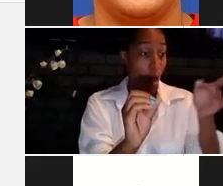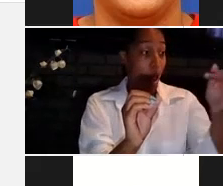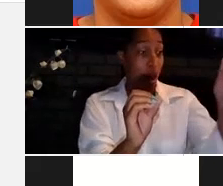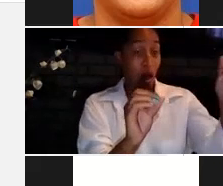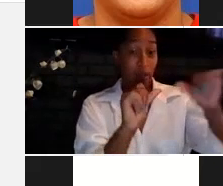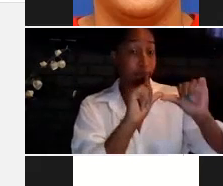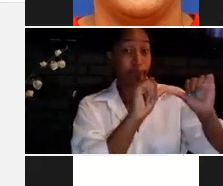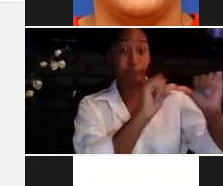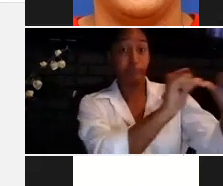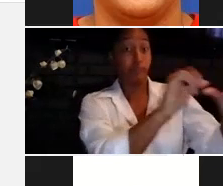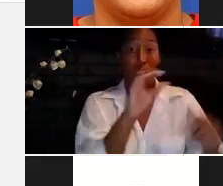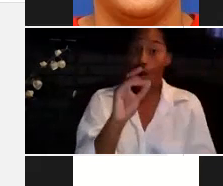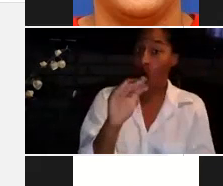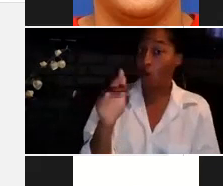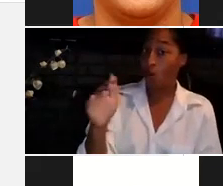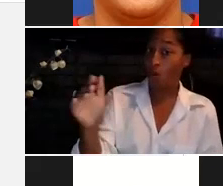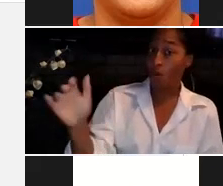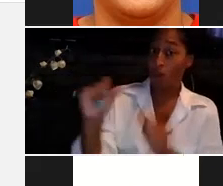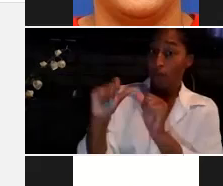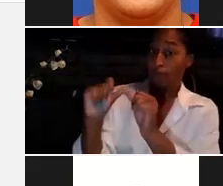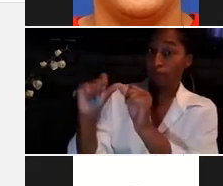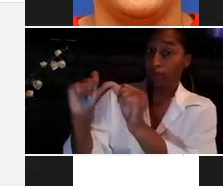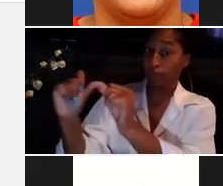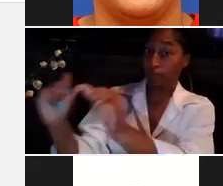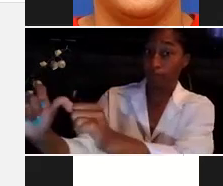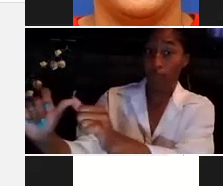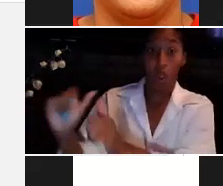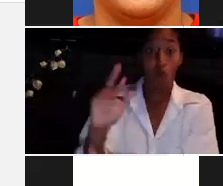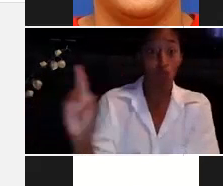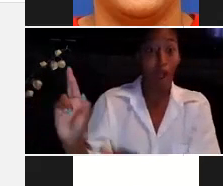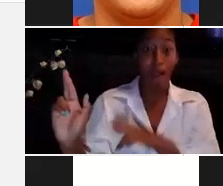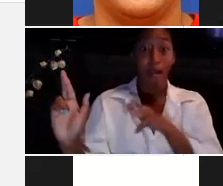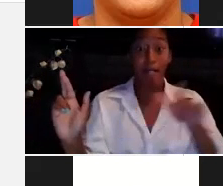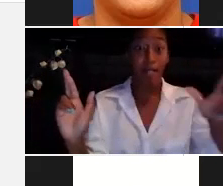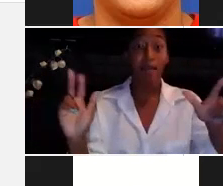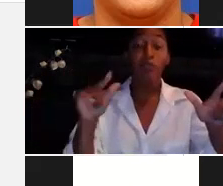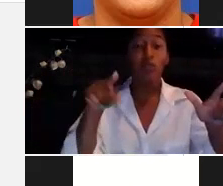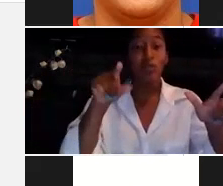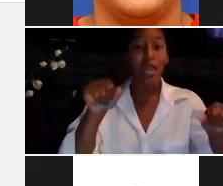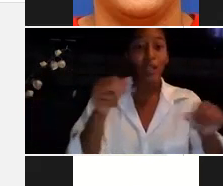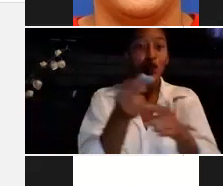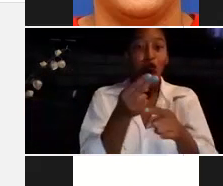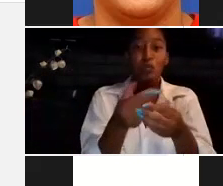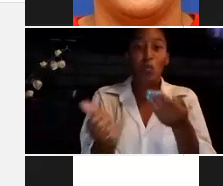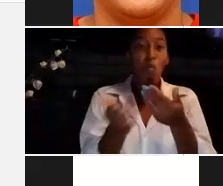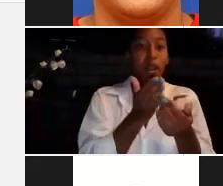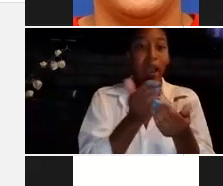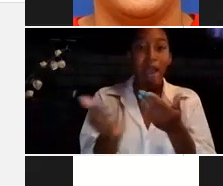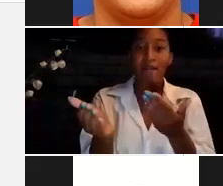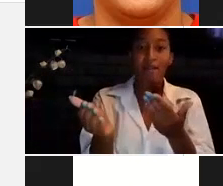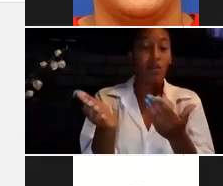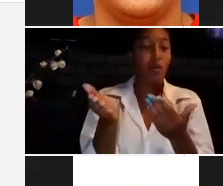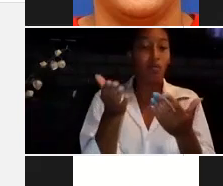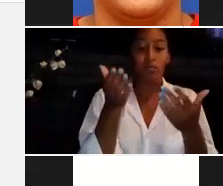on forever toward the left. And then you can use whatever scale you want to make your markings, right? You can count by ones, you can count by